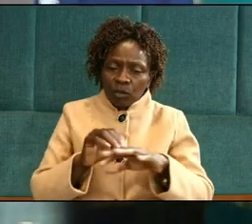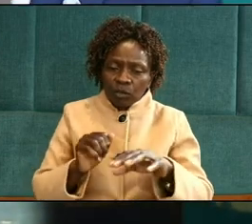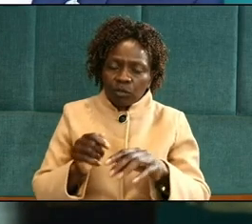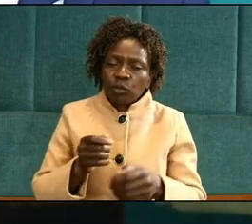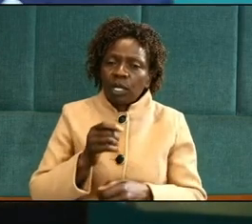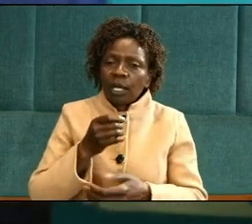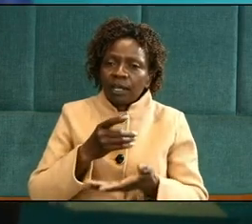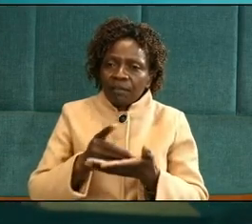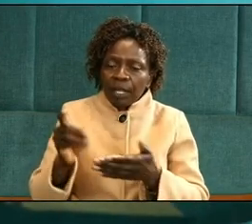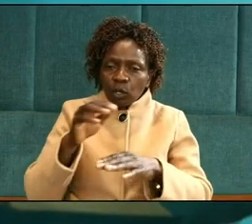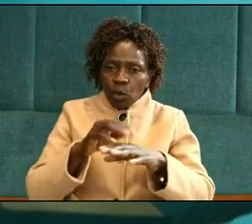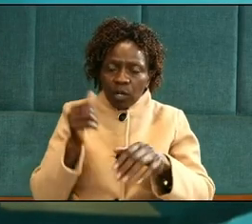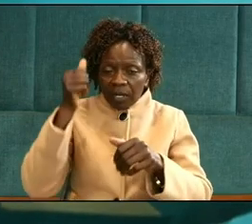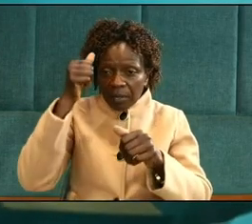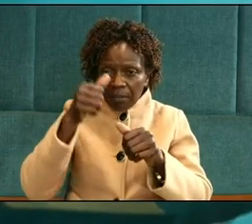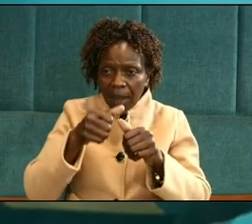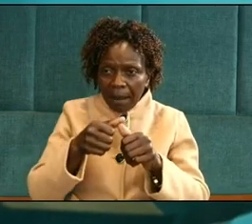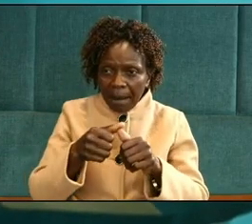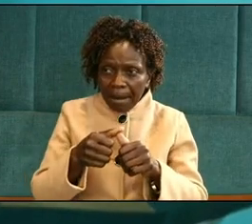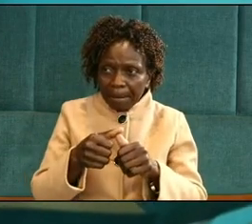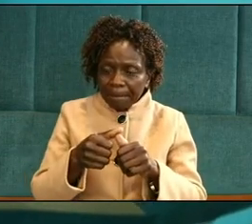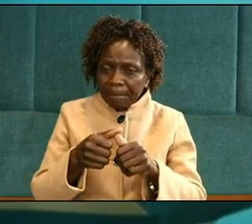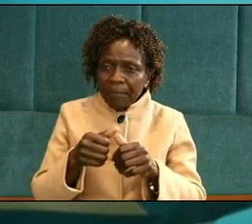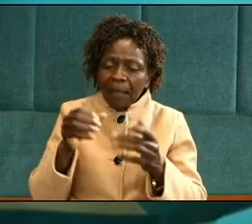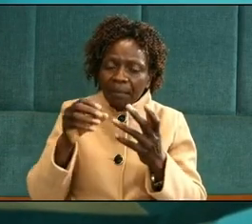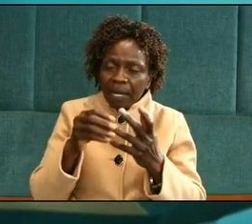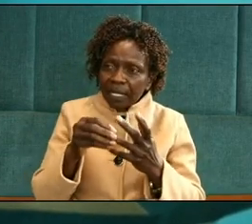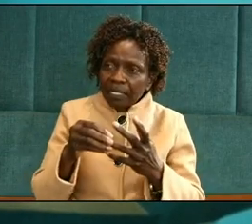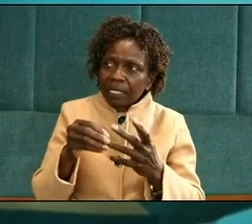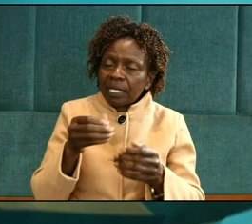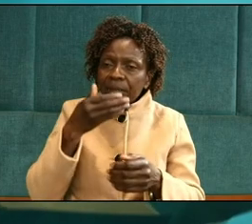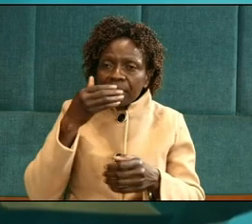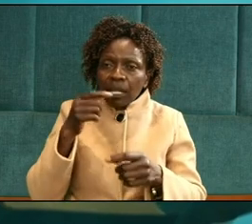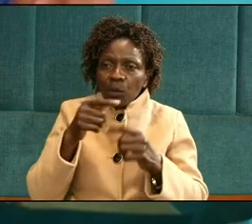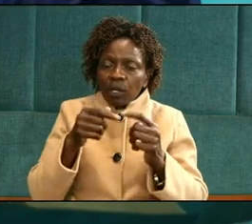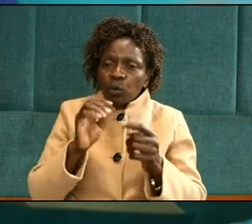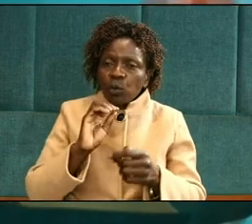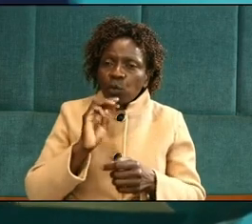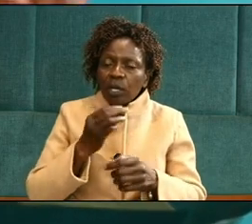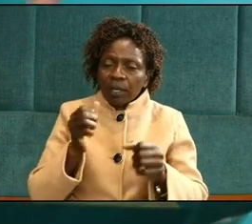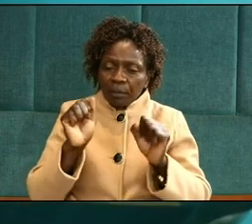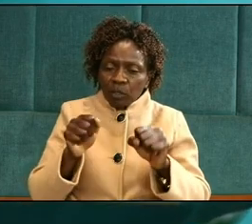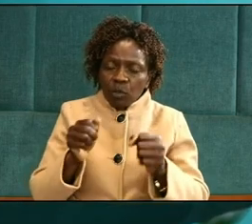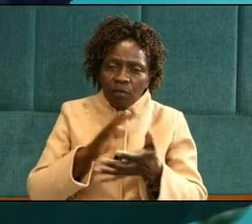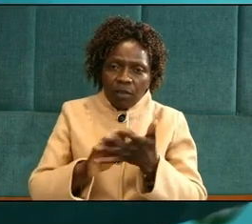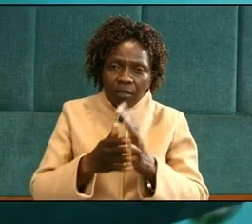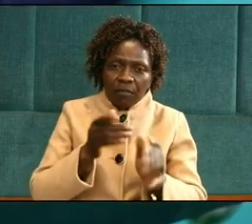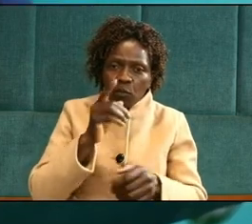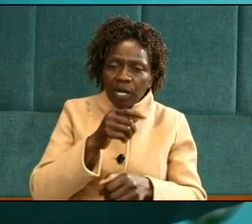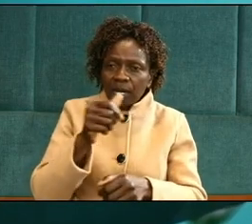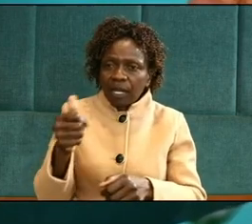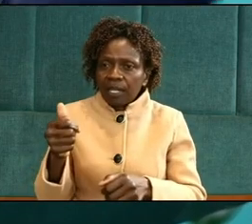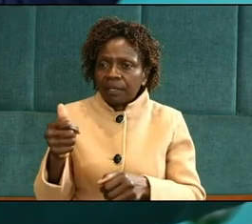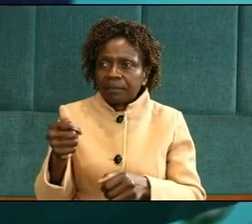call. Remember, marriage is better when we are able to forgive one another and